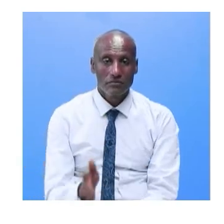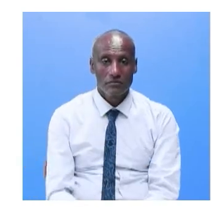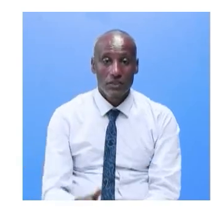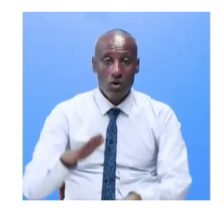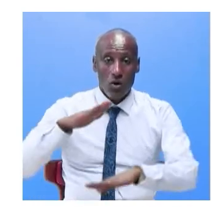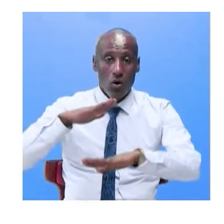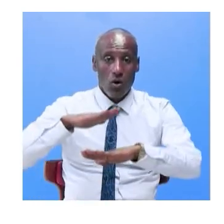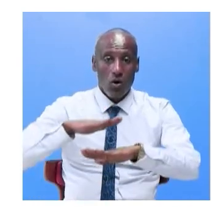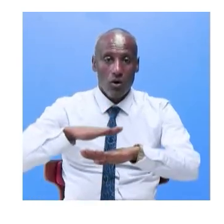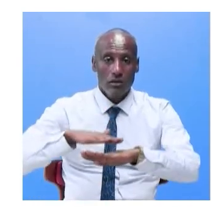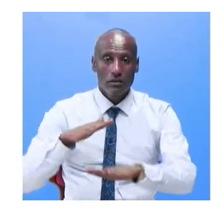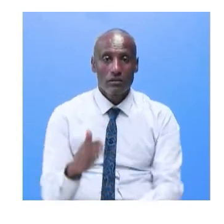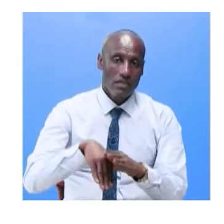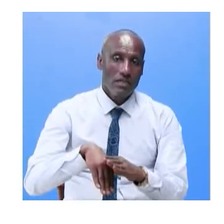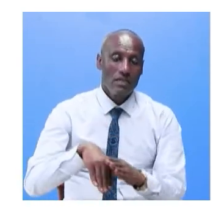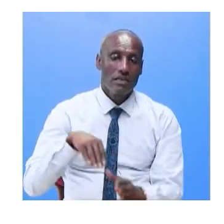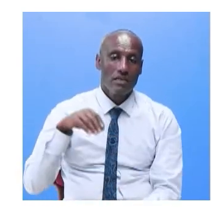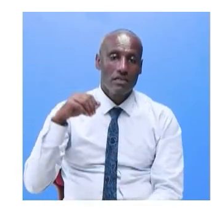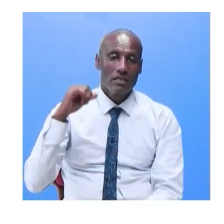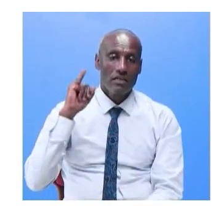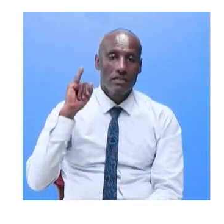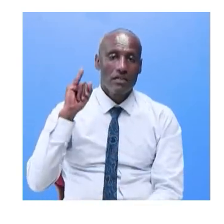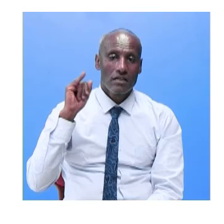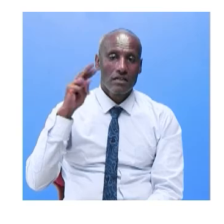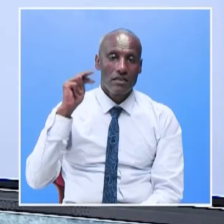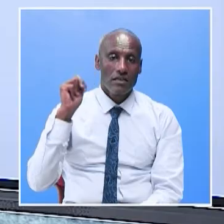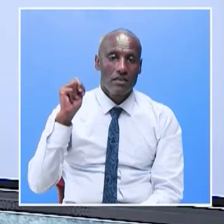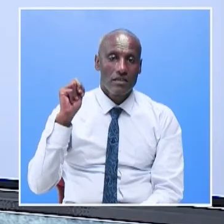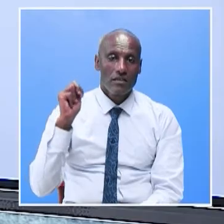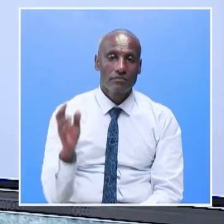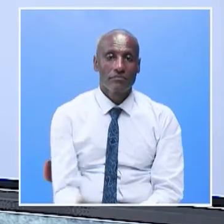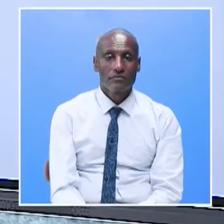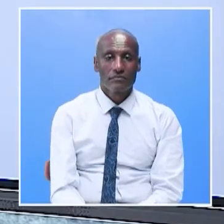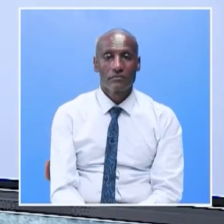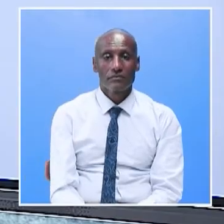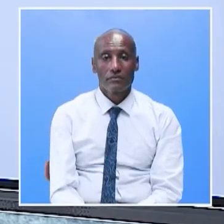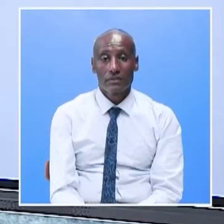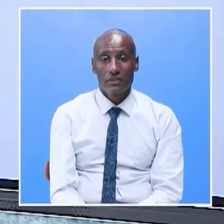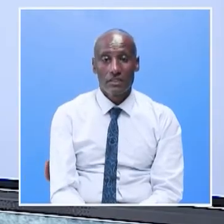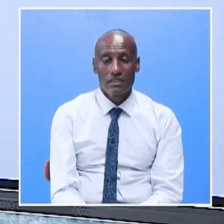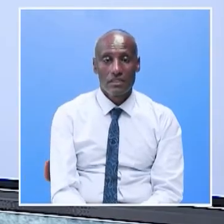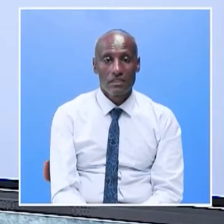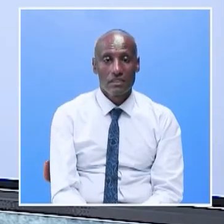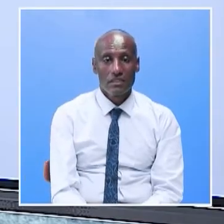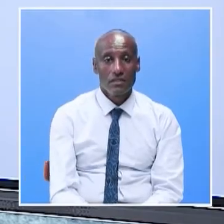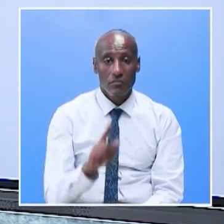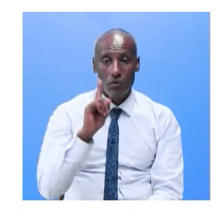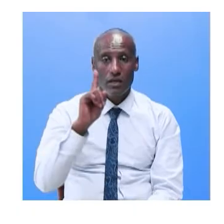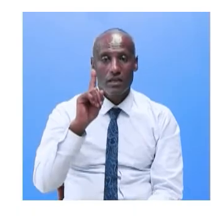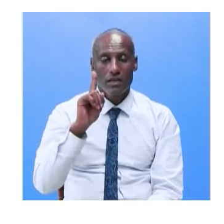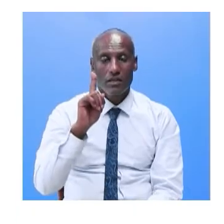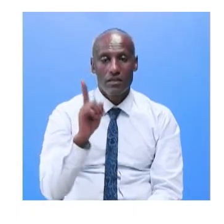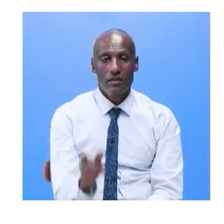on, and also in. Okay, this is your instruction. The first